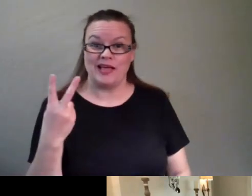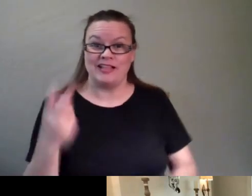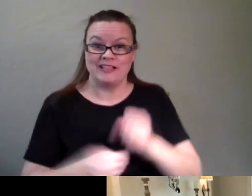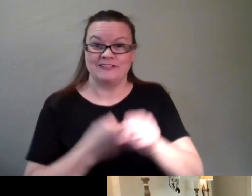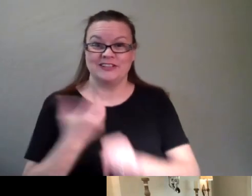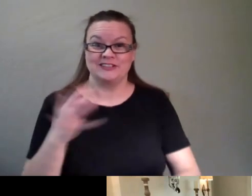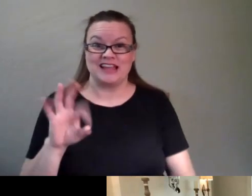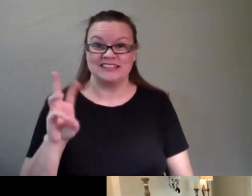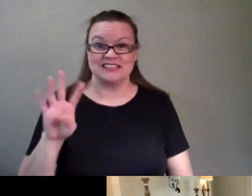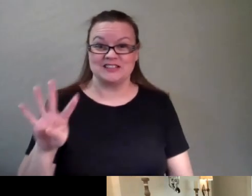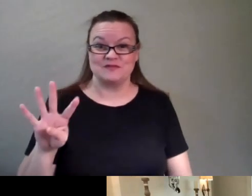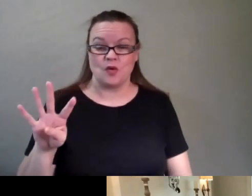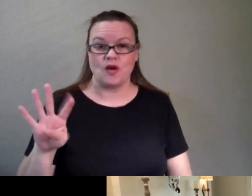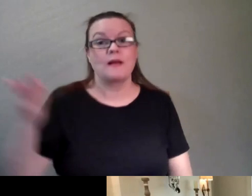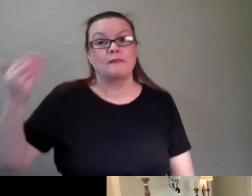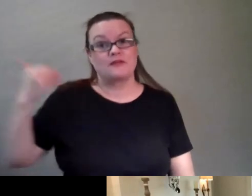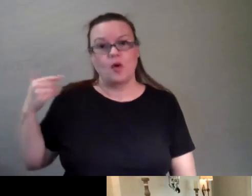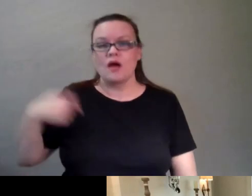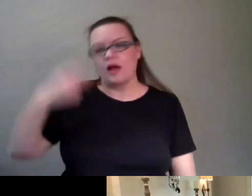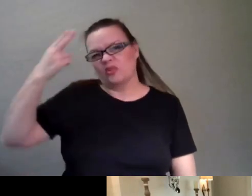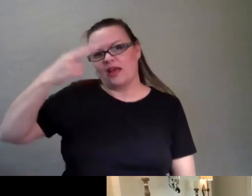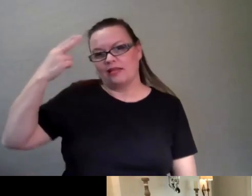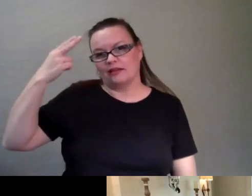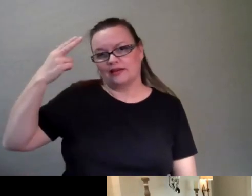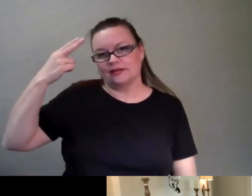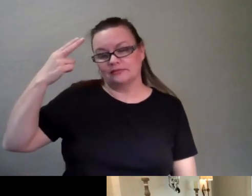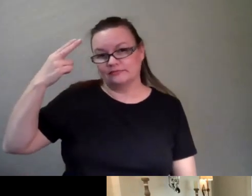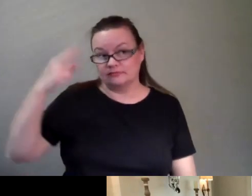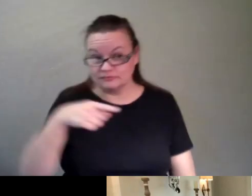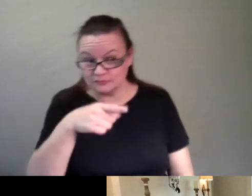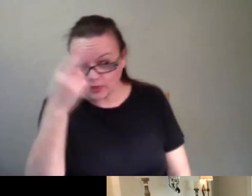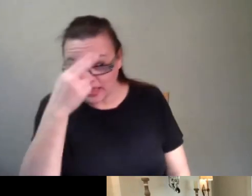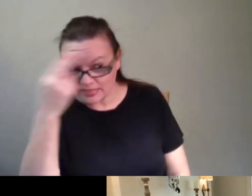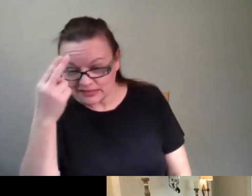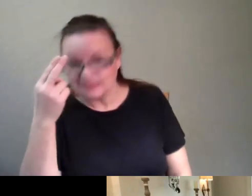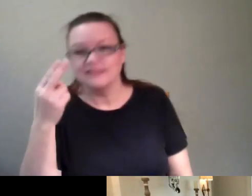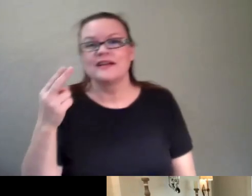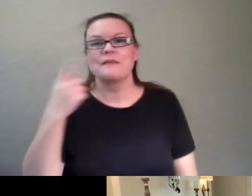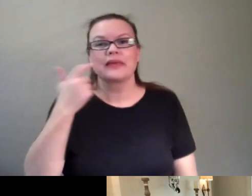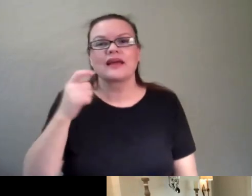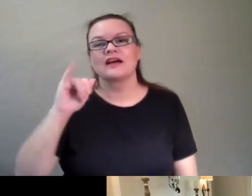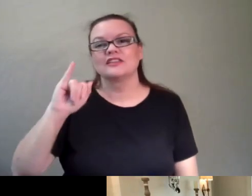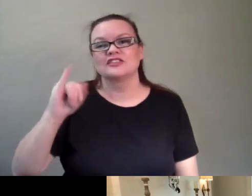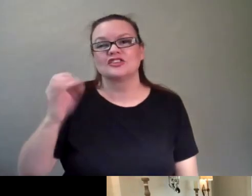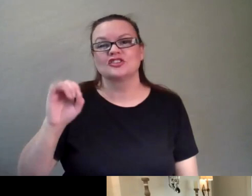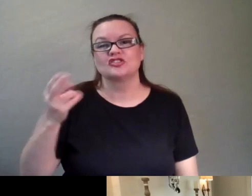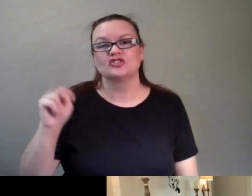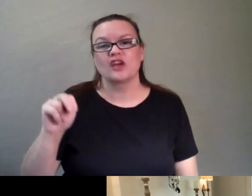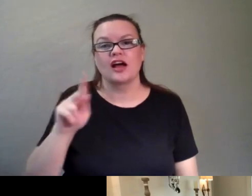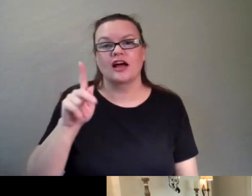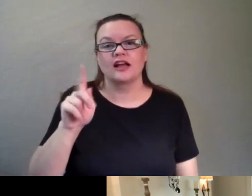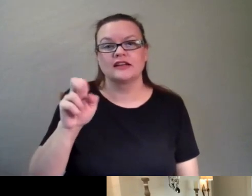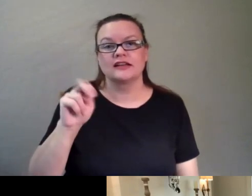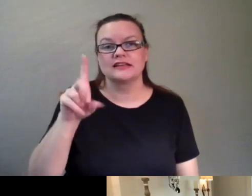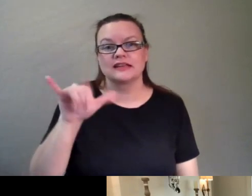1964. I was Catholic back in those days and thought if you're a Catholic because of John Kennedy, you were supposed to be a Democrat. And most